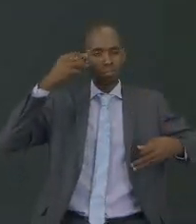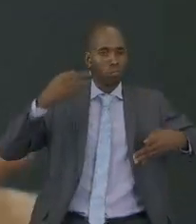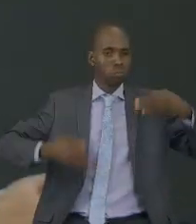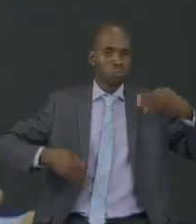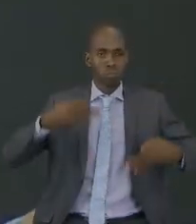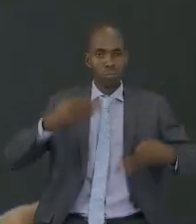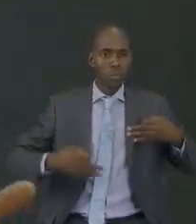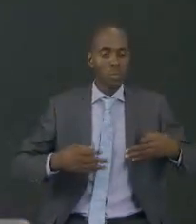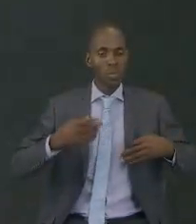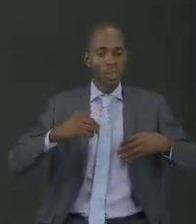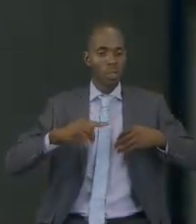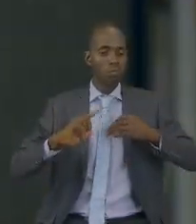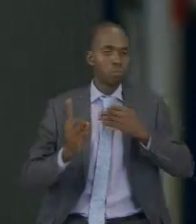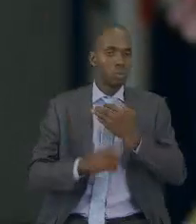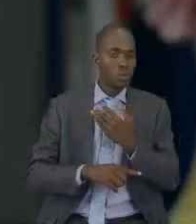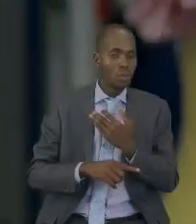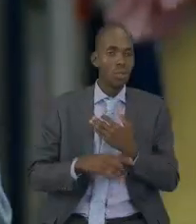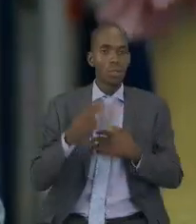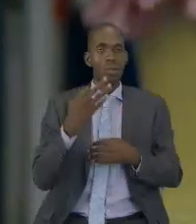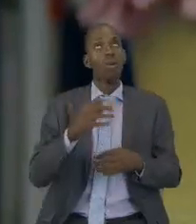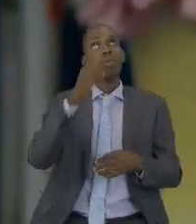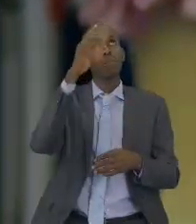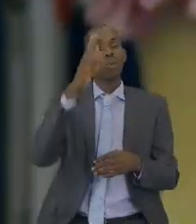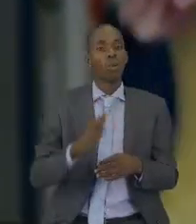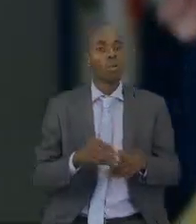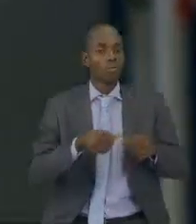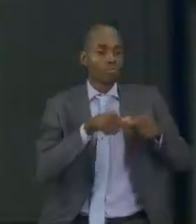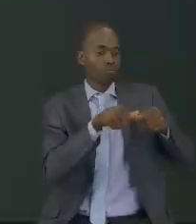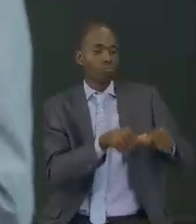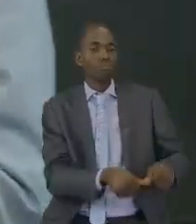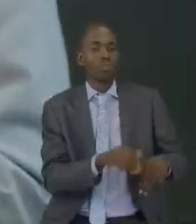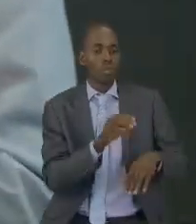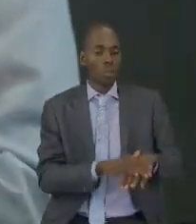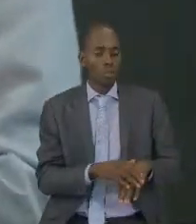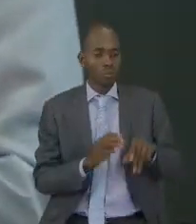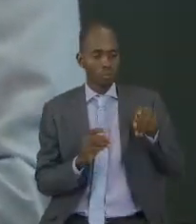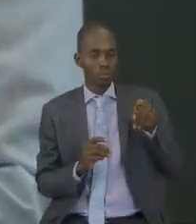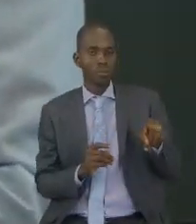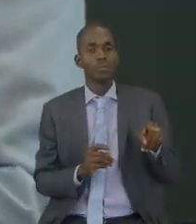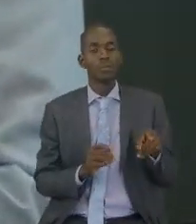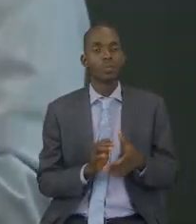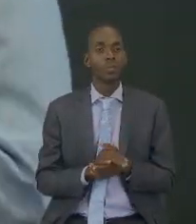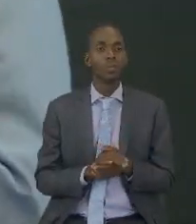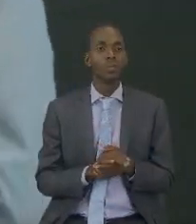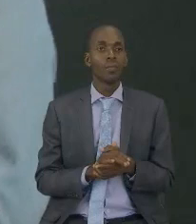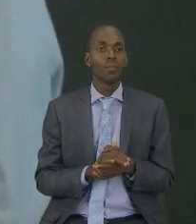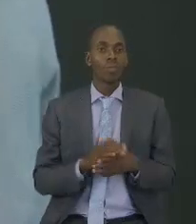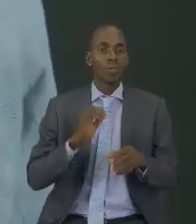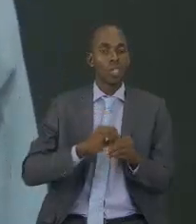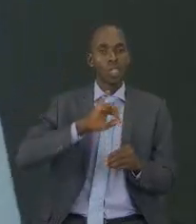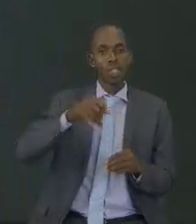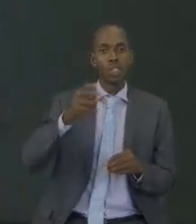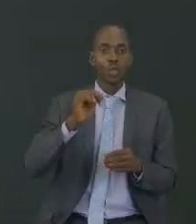the punishment of God abideth on him. In John